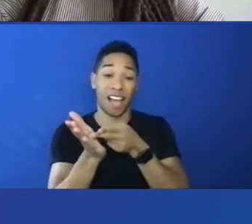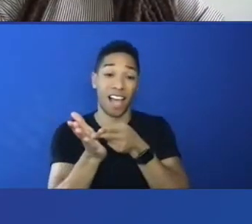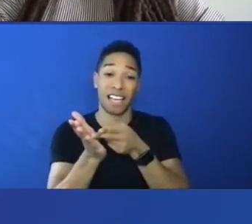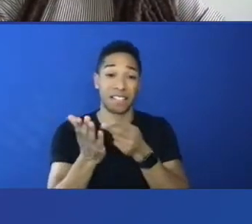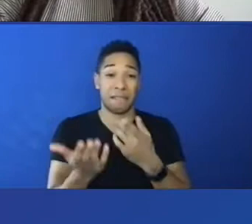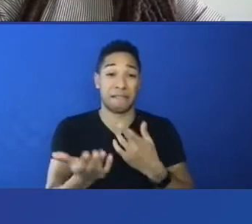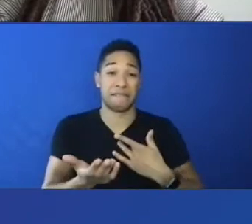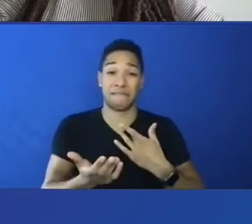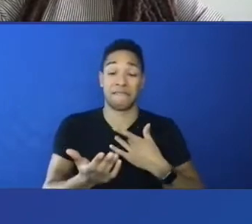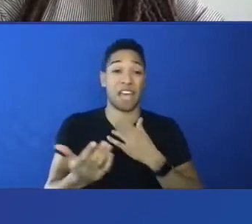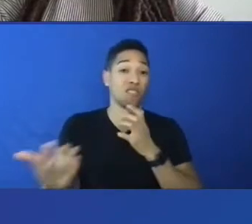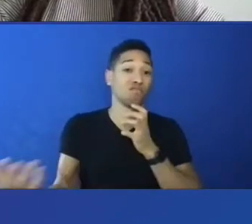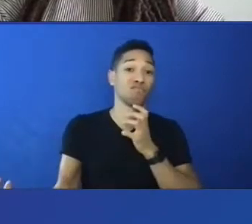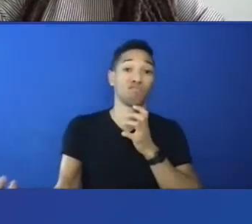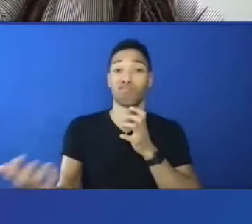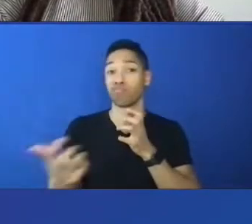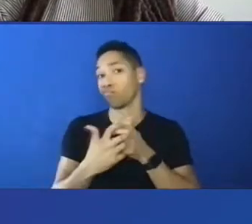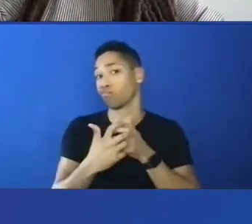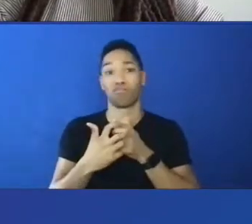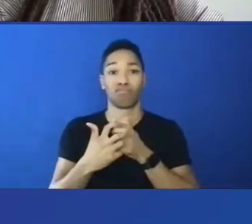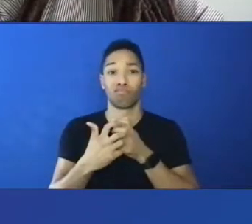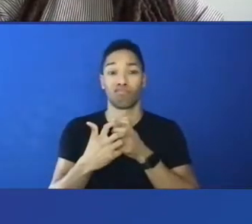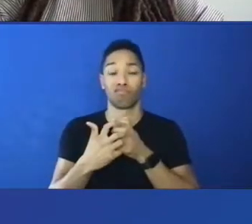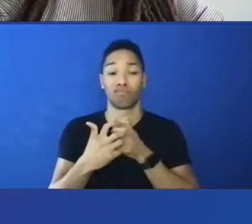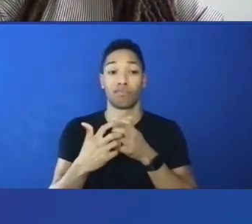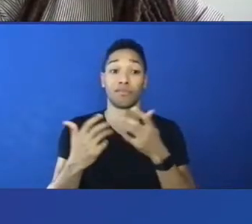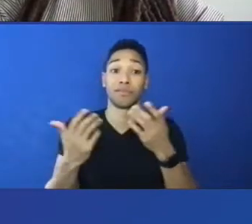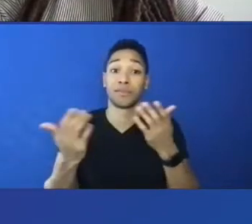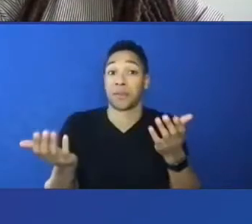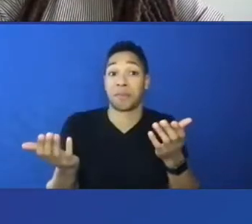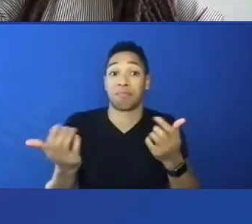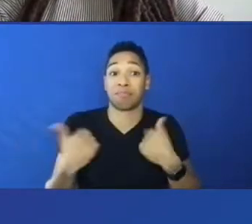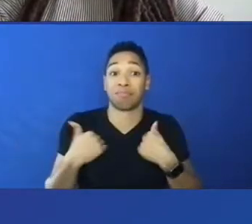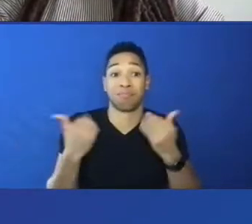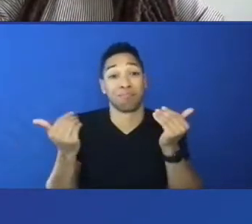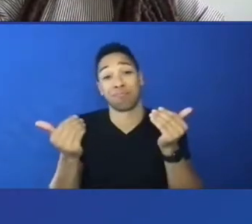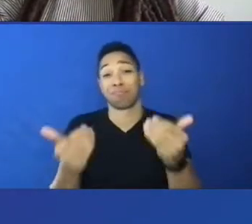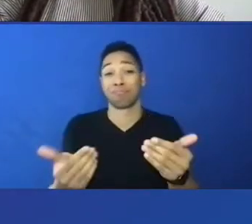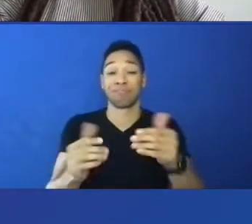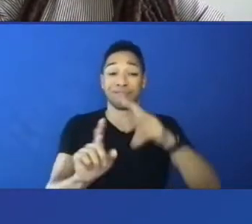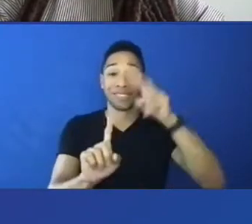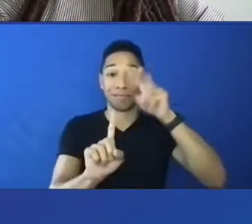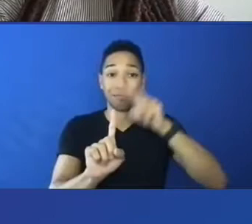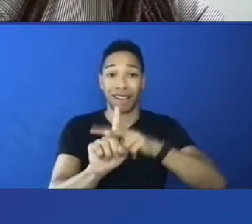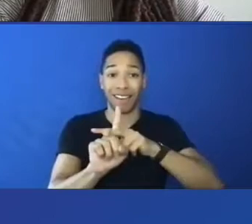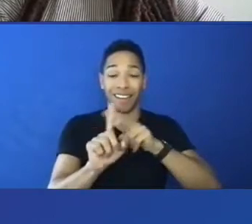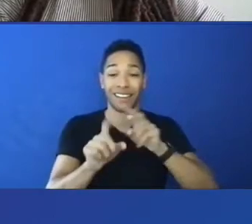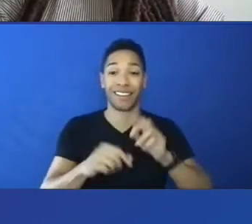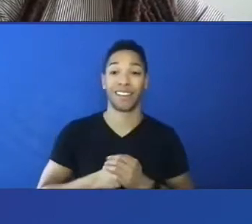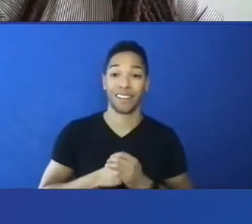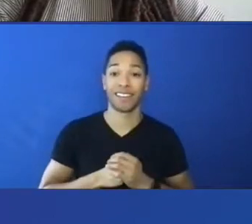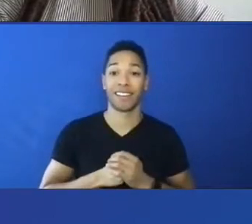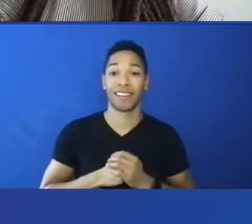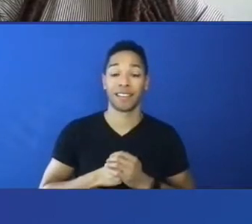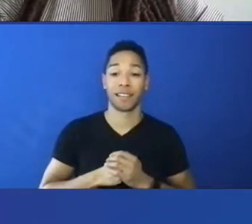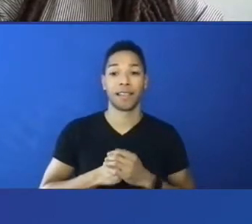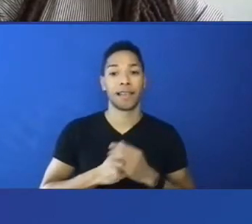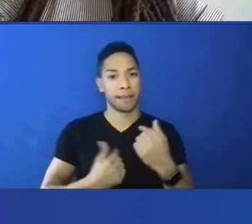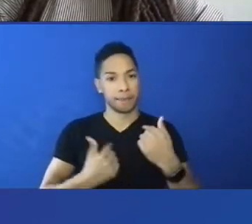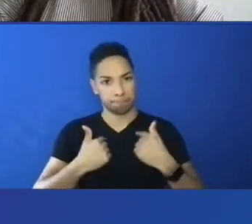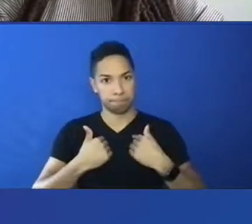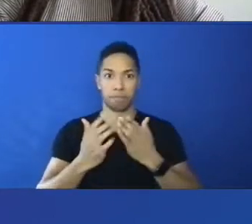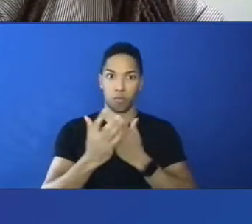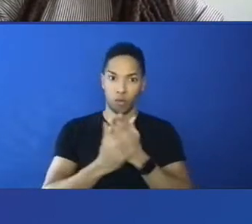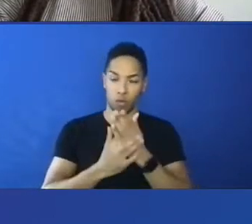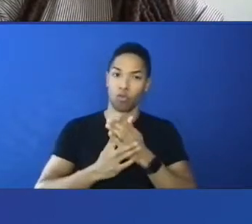was speaking to me. So I applied and went through the